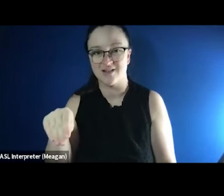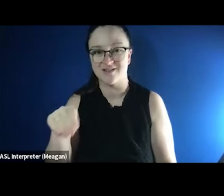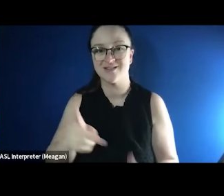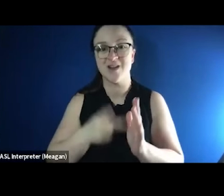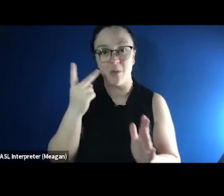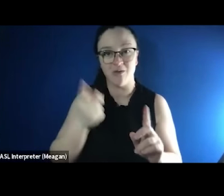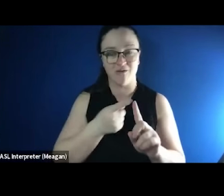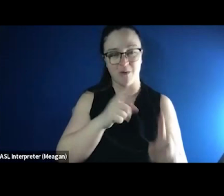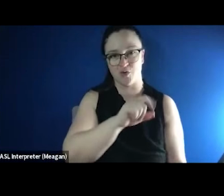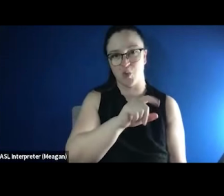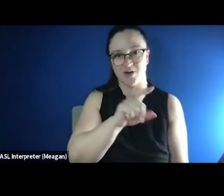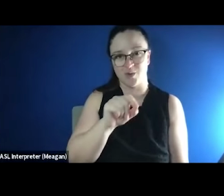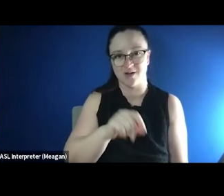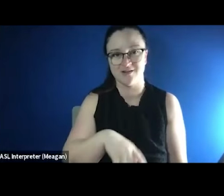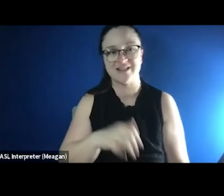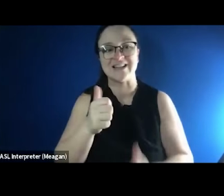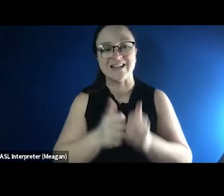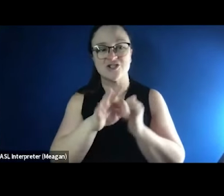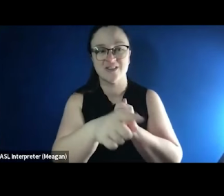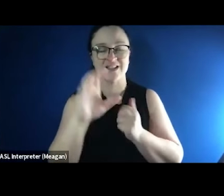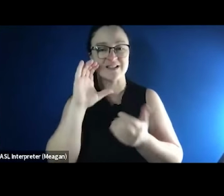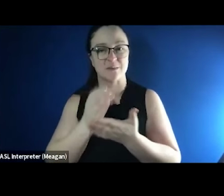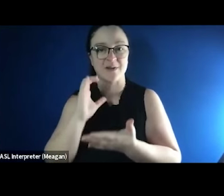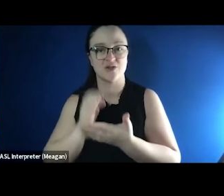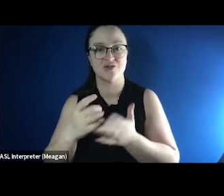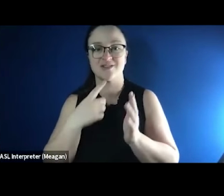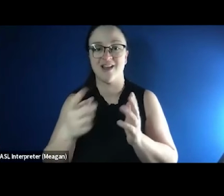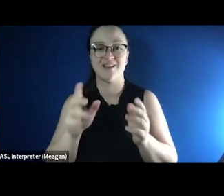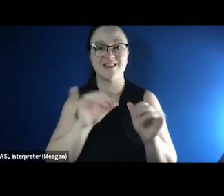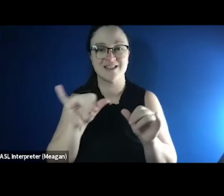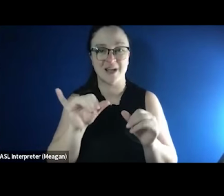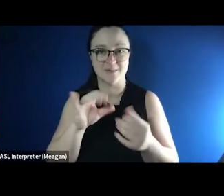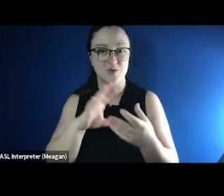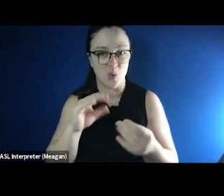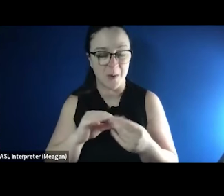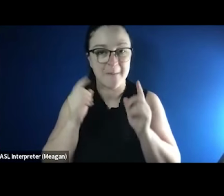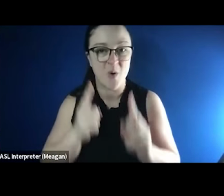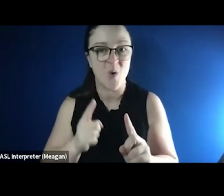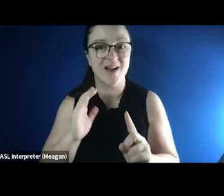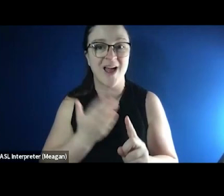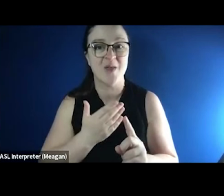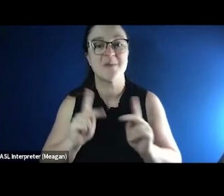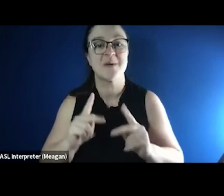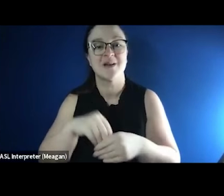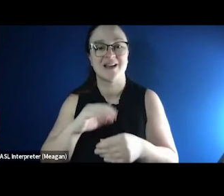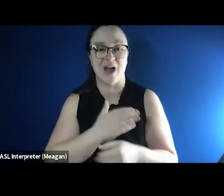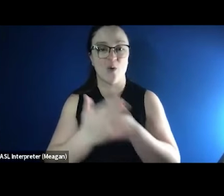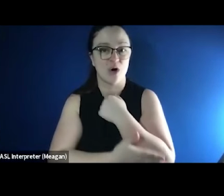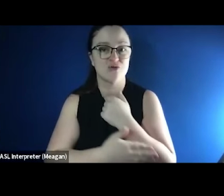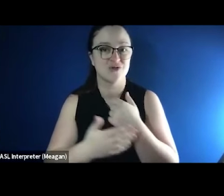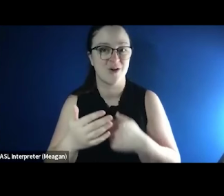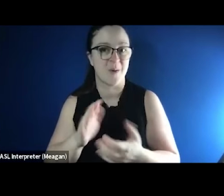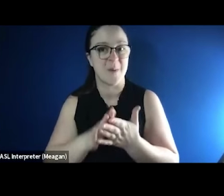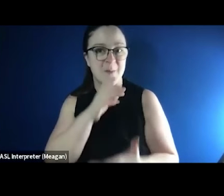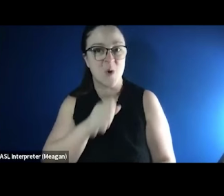2020. So each of these images reflect the same story, which is that our nation is aging. Trends in the community broadly are understood